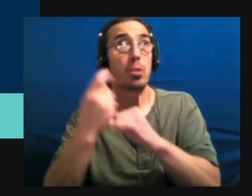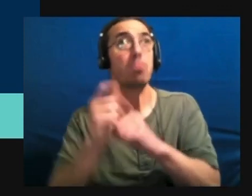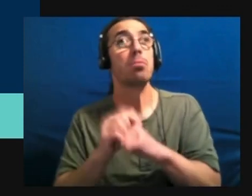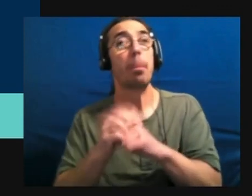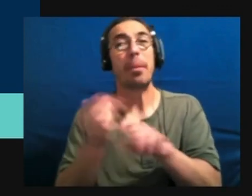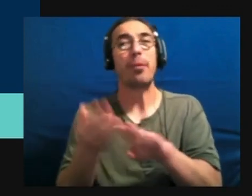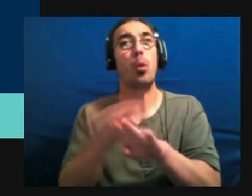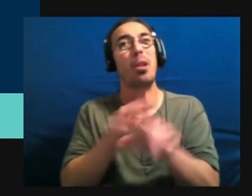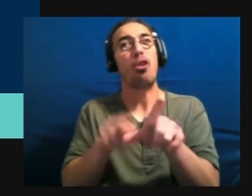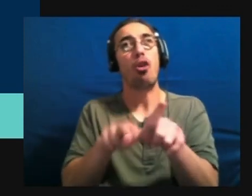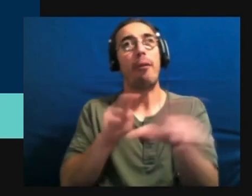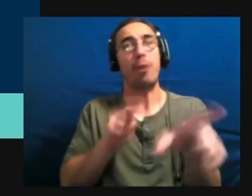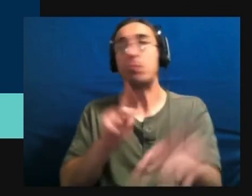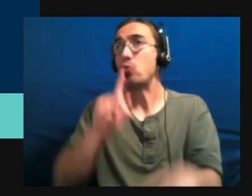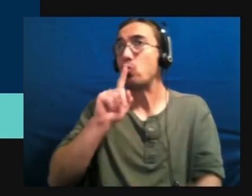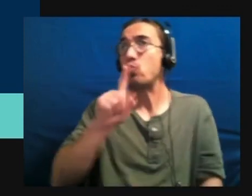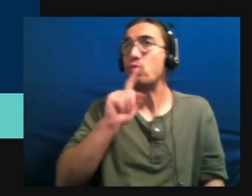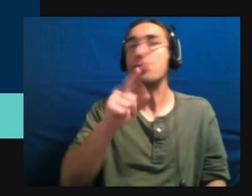Sure.